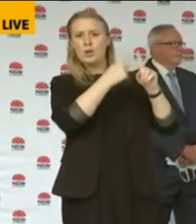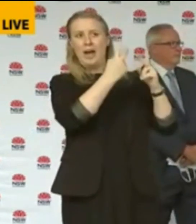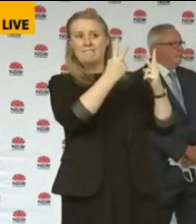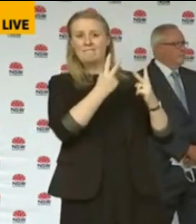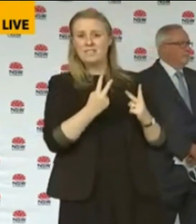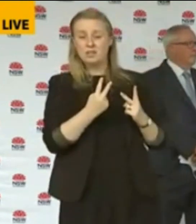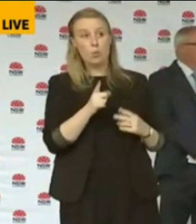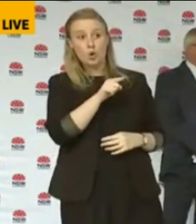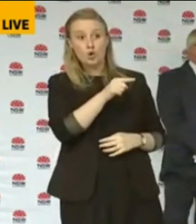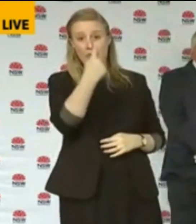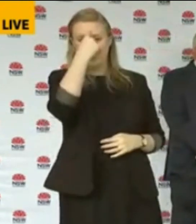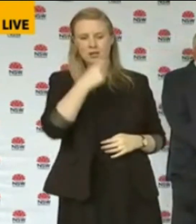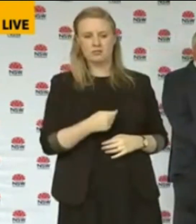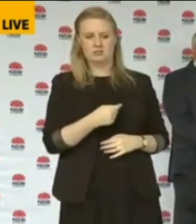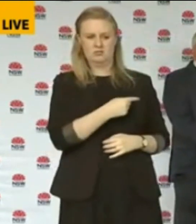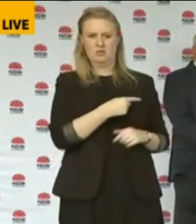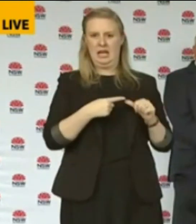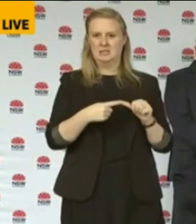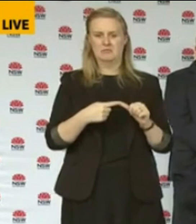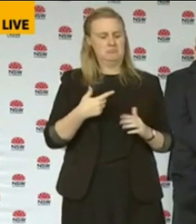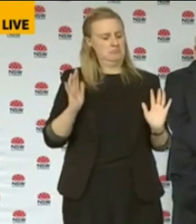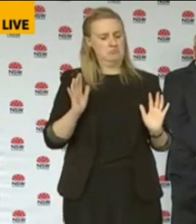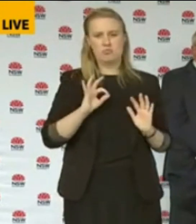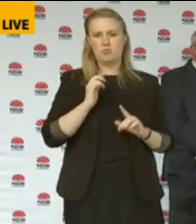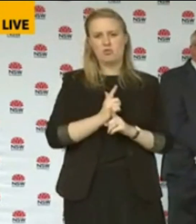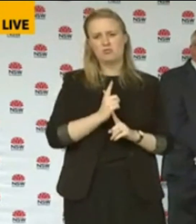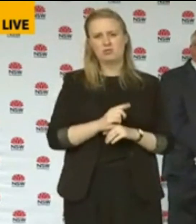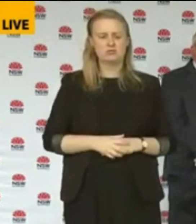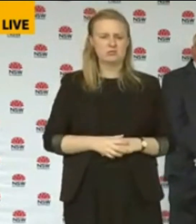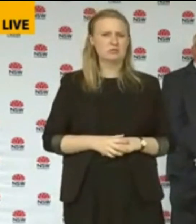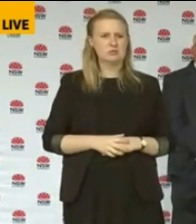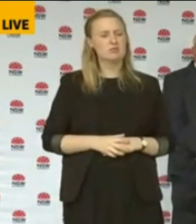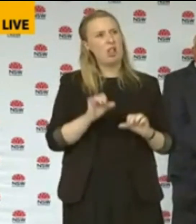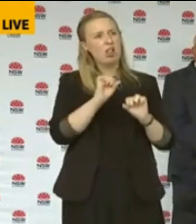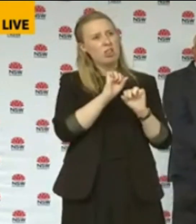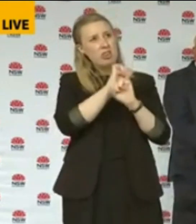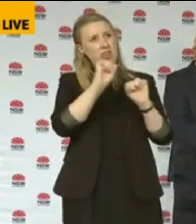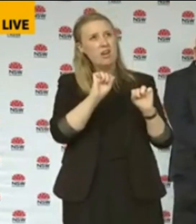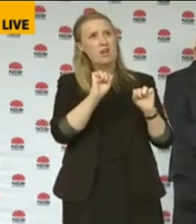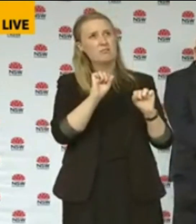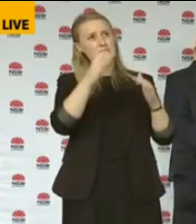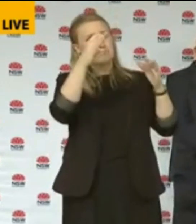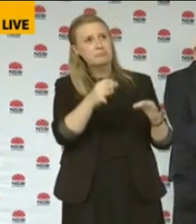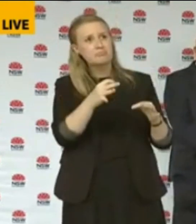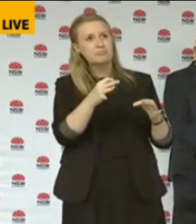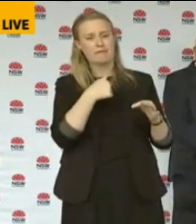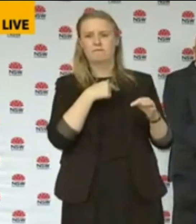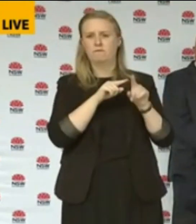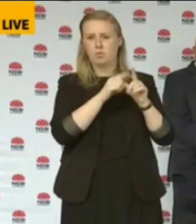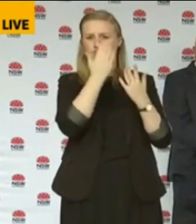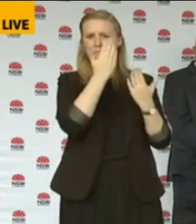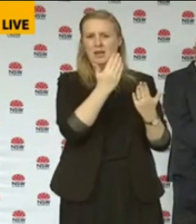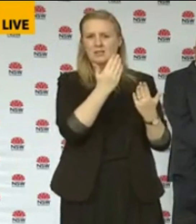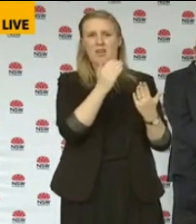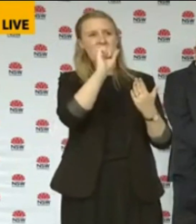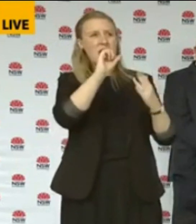period of time. The boss will be back later this weekend, and I'm confident whatever needs to happen and be debated, and the conversations at National Cabinet, well,